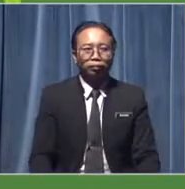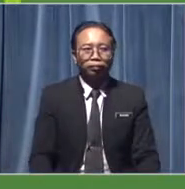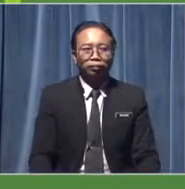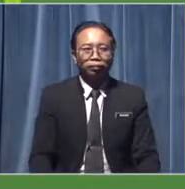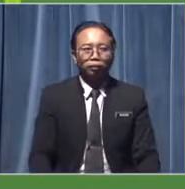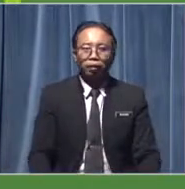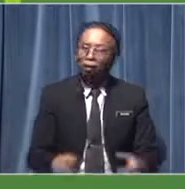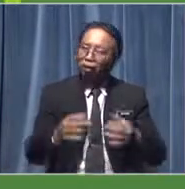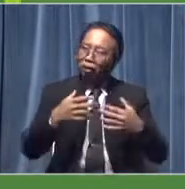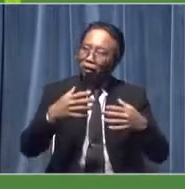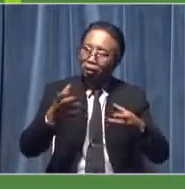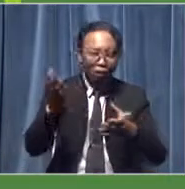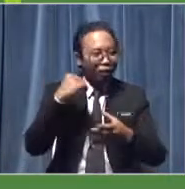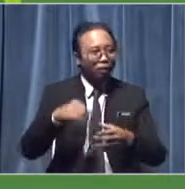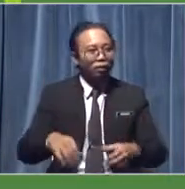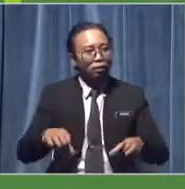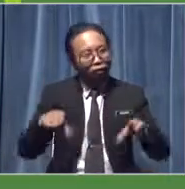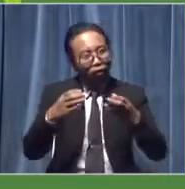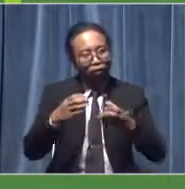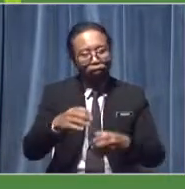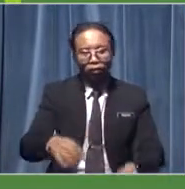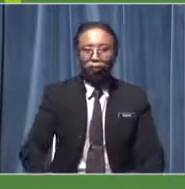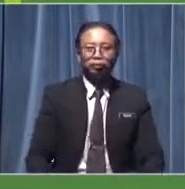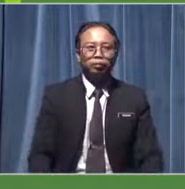Let's try to solve it.